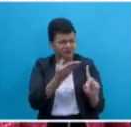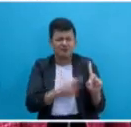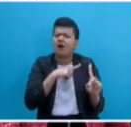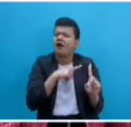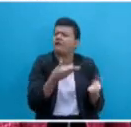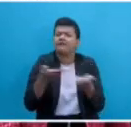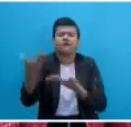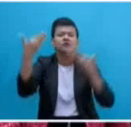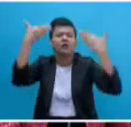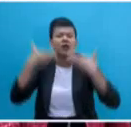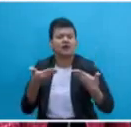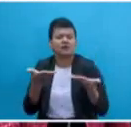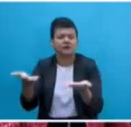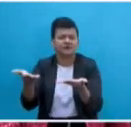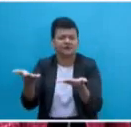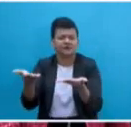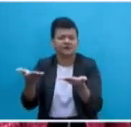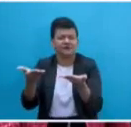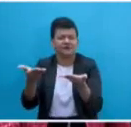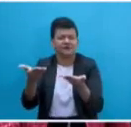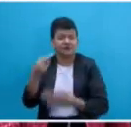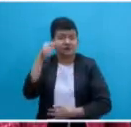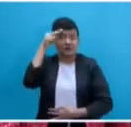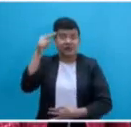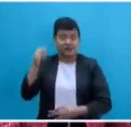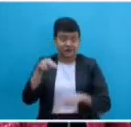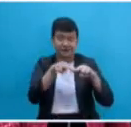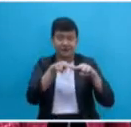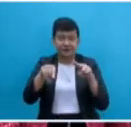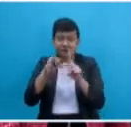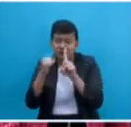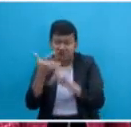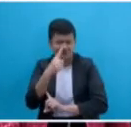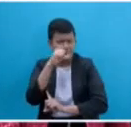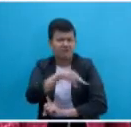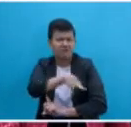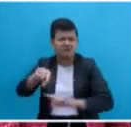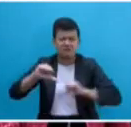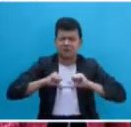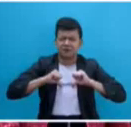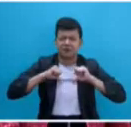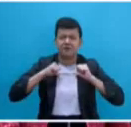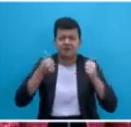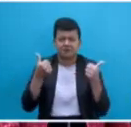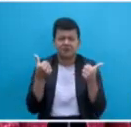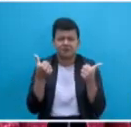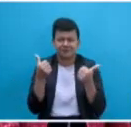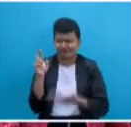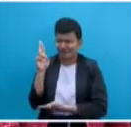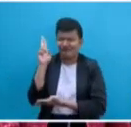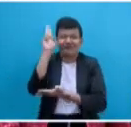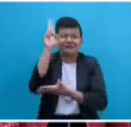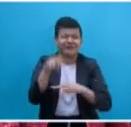a society that they will have felt patriotically proud to have represented and